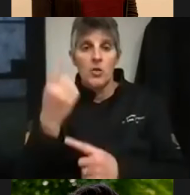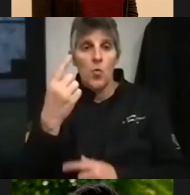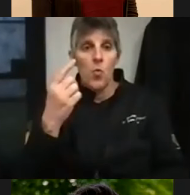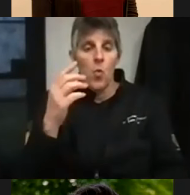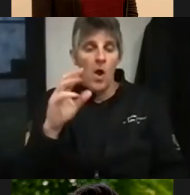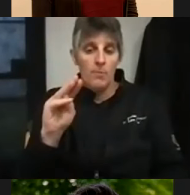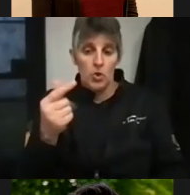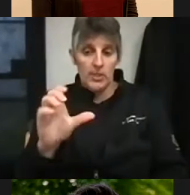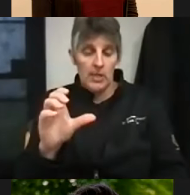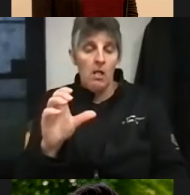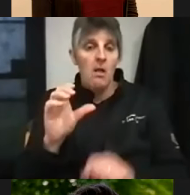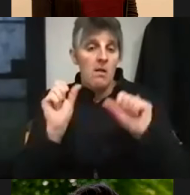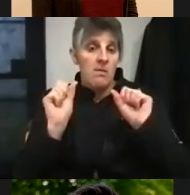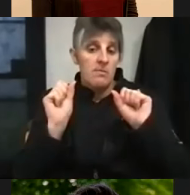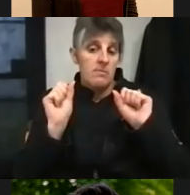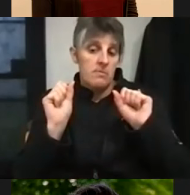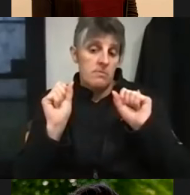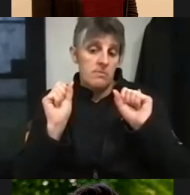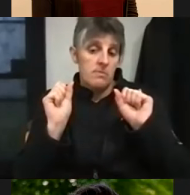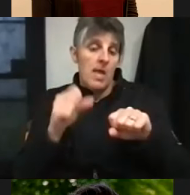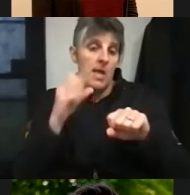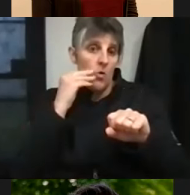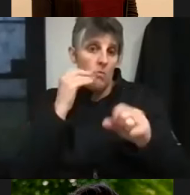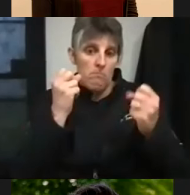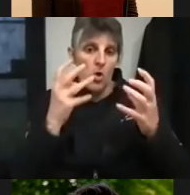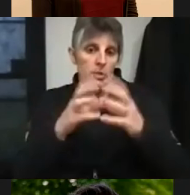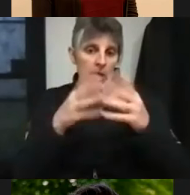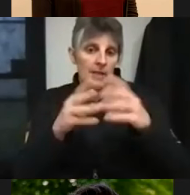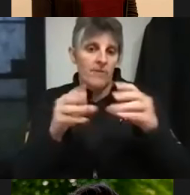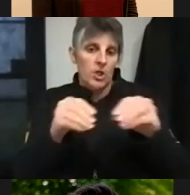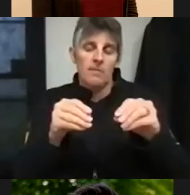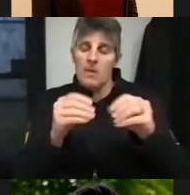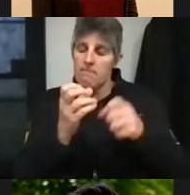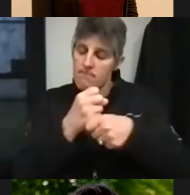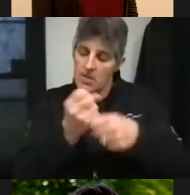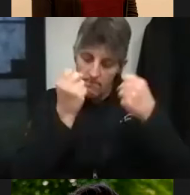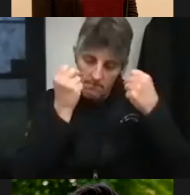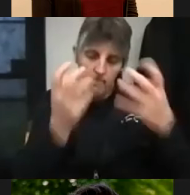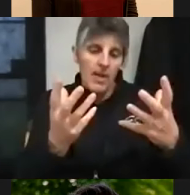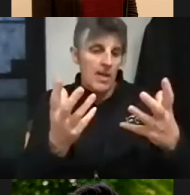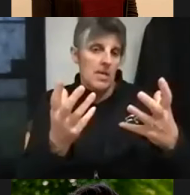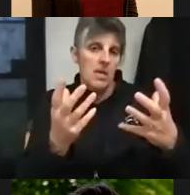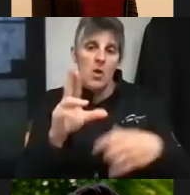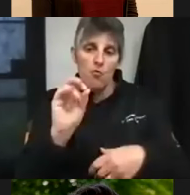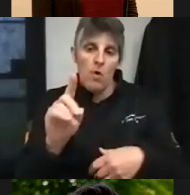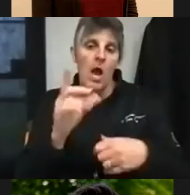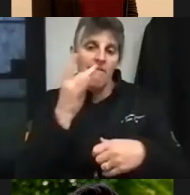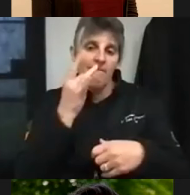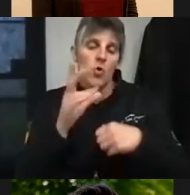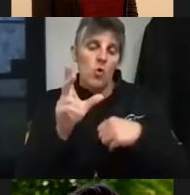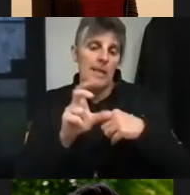glial cells, they can undergo multiple cell division and generate many rod photoreceptor